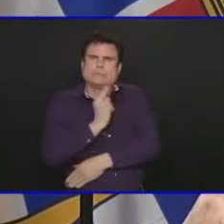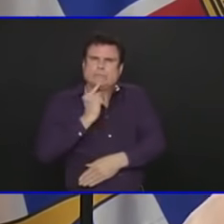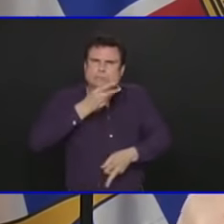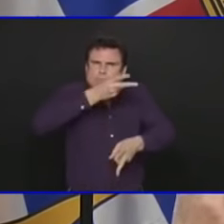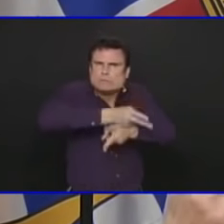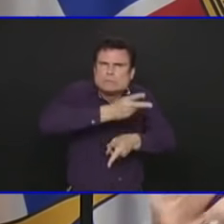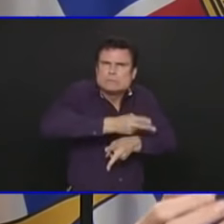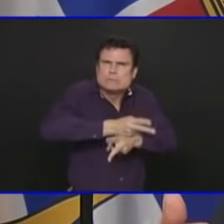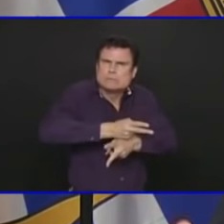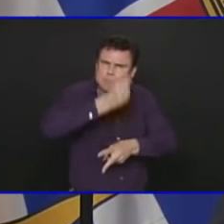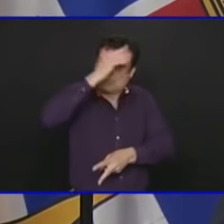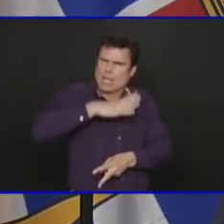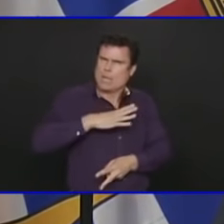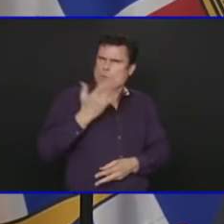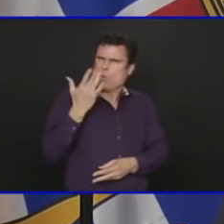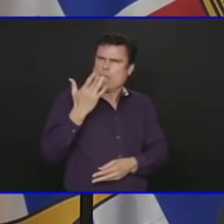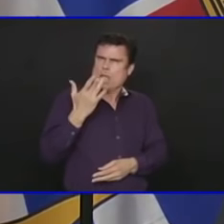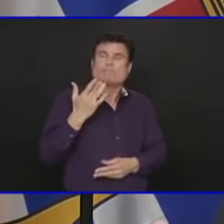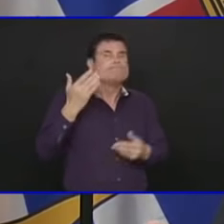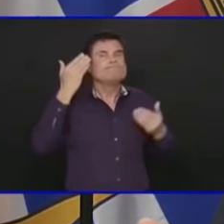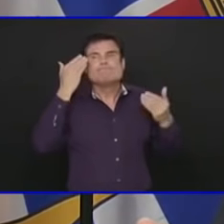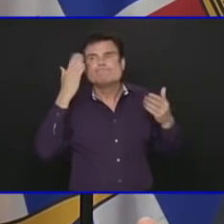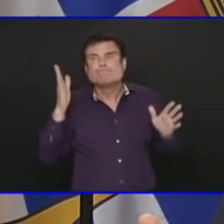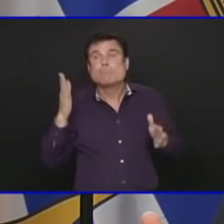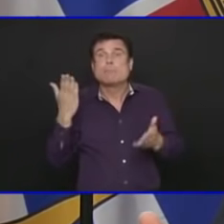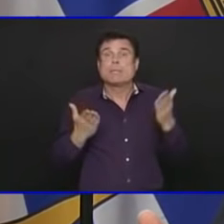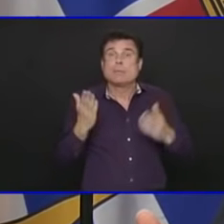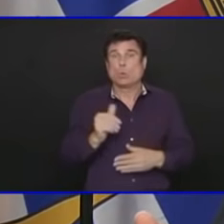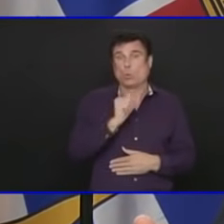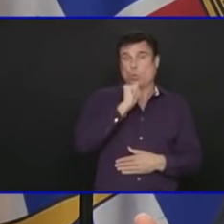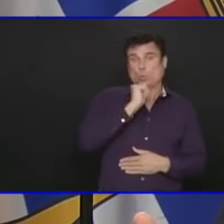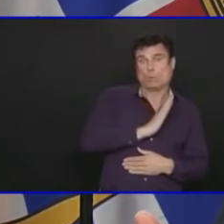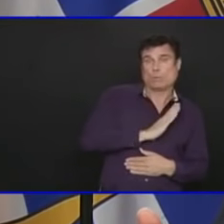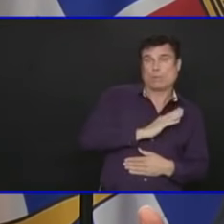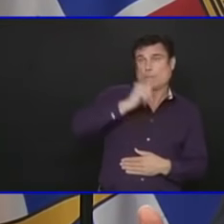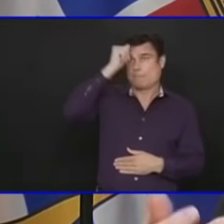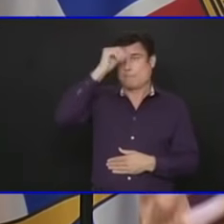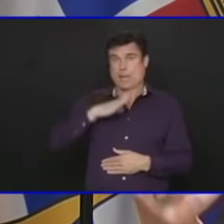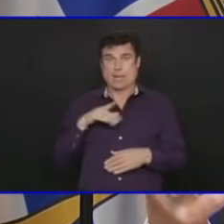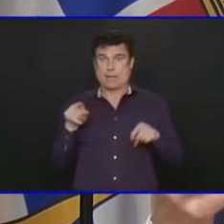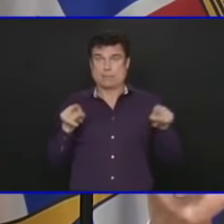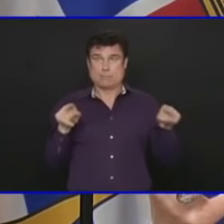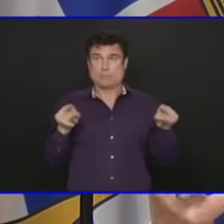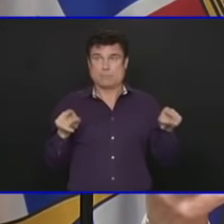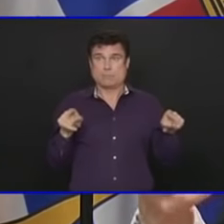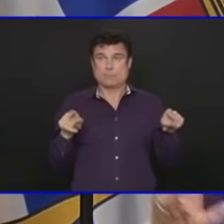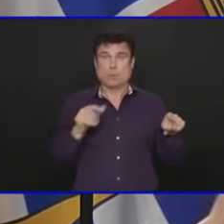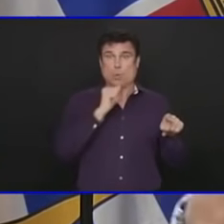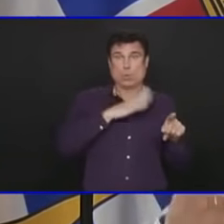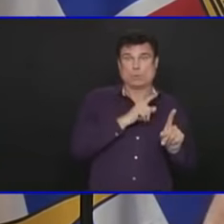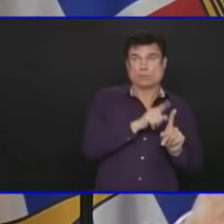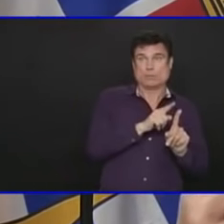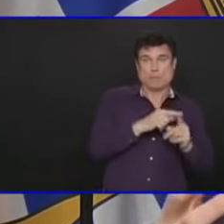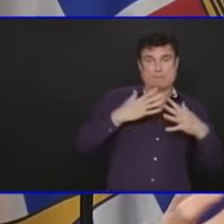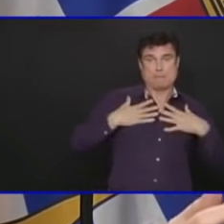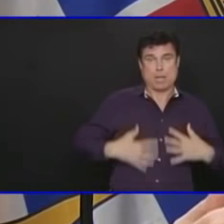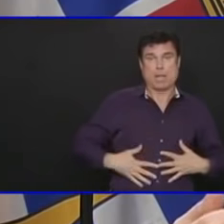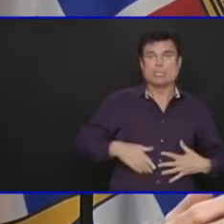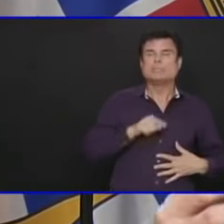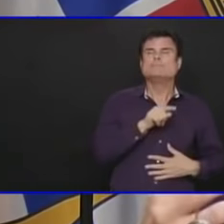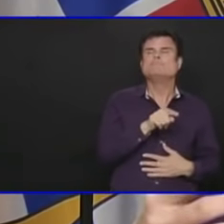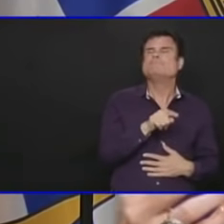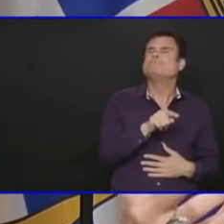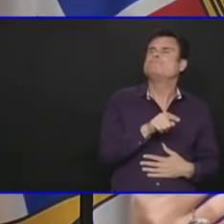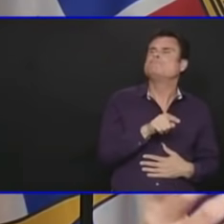that women are have their immune system is less likely to have that overwhelming